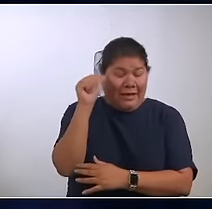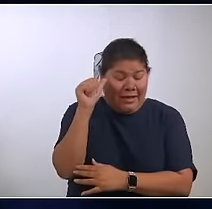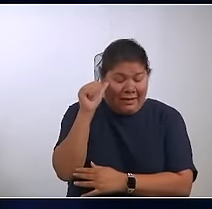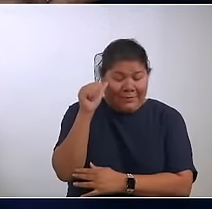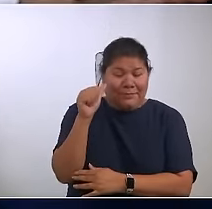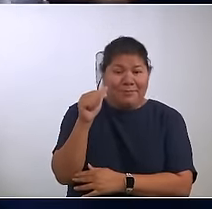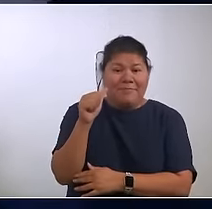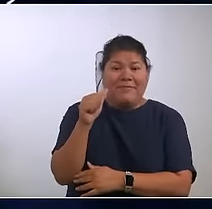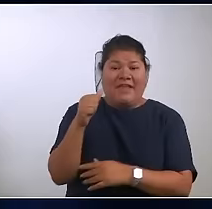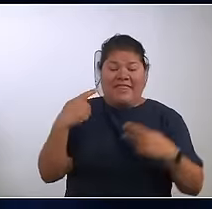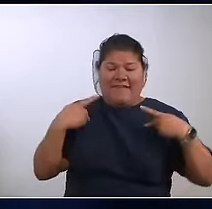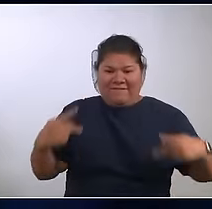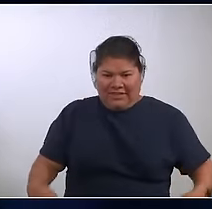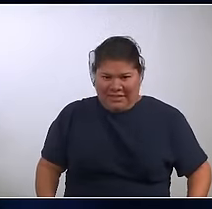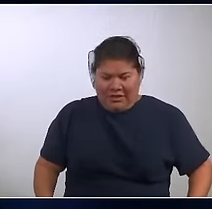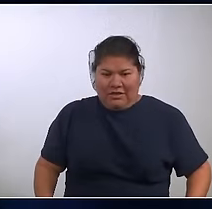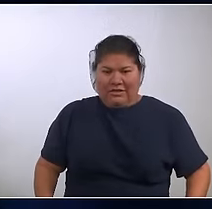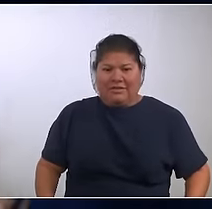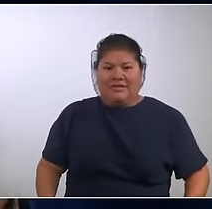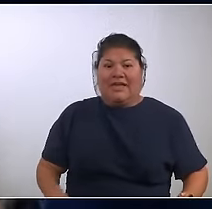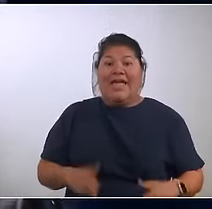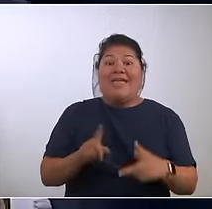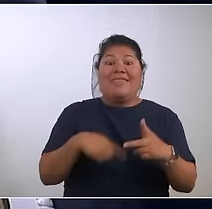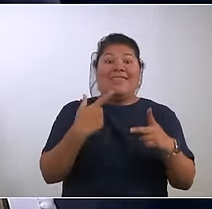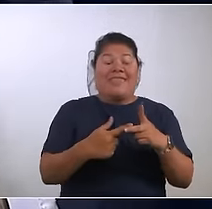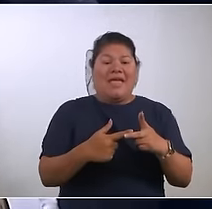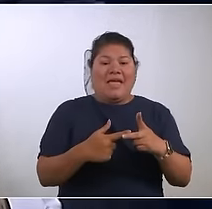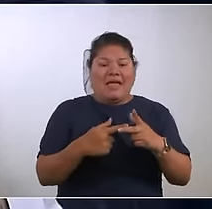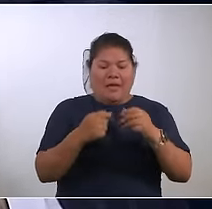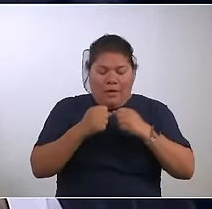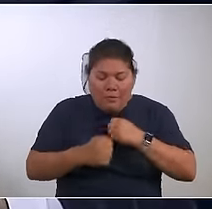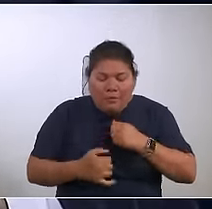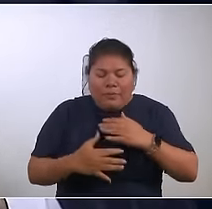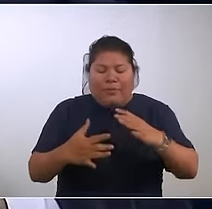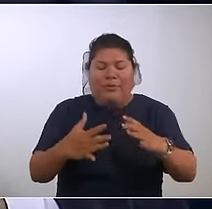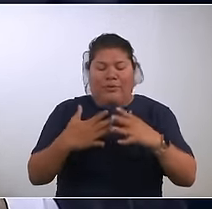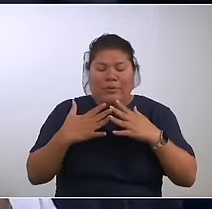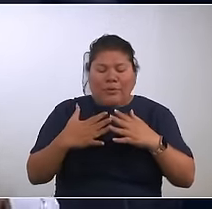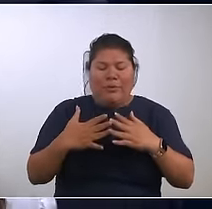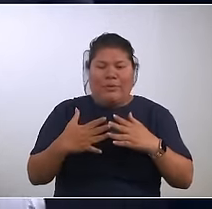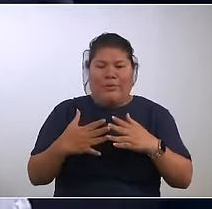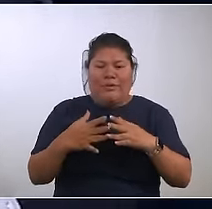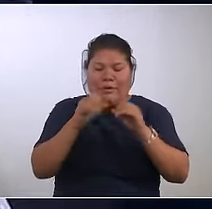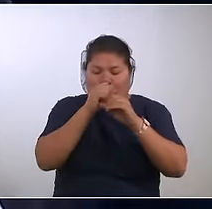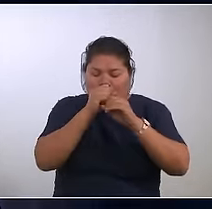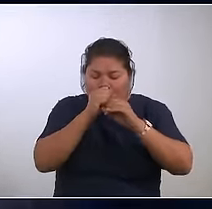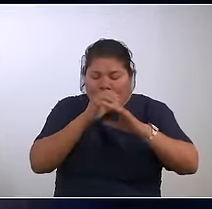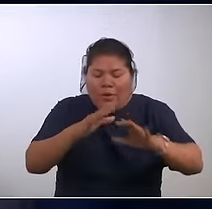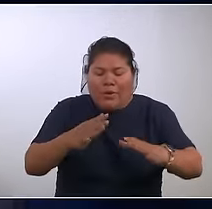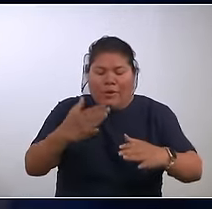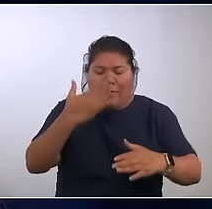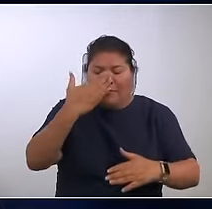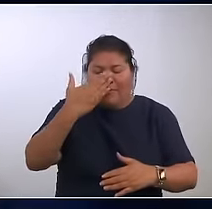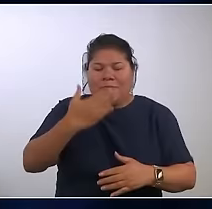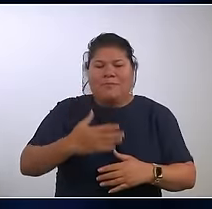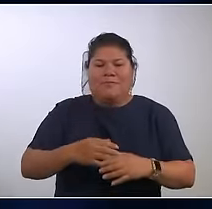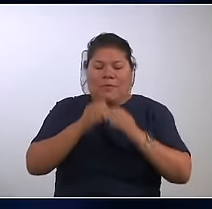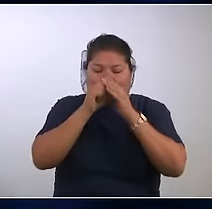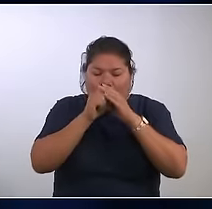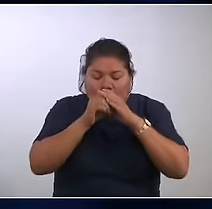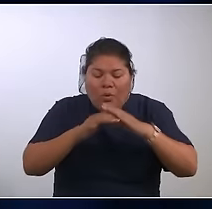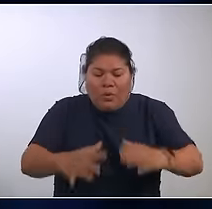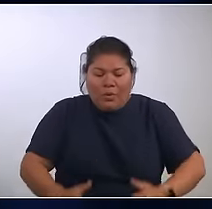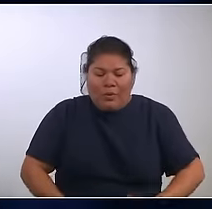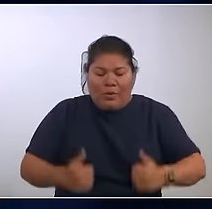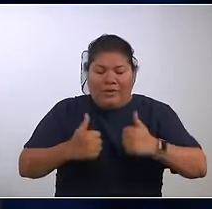the body of Adam. Lo físico. The physical. Y entonces respira en su nariz el aliento de la vida. And then he breathes in his nose the breath